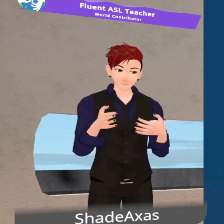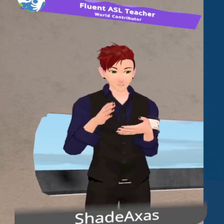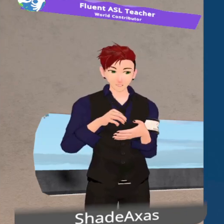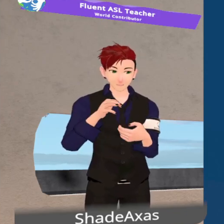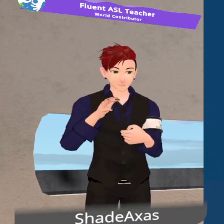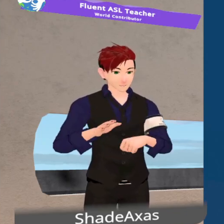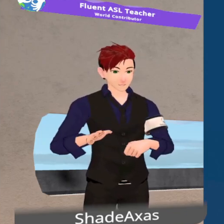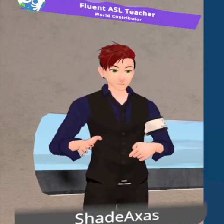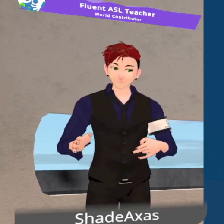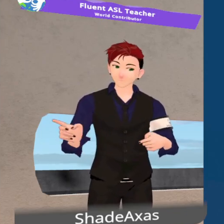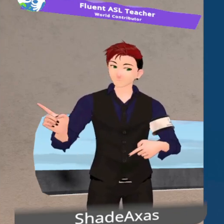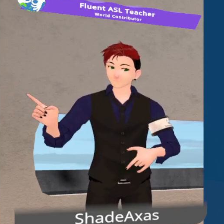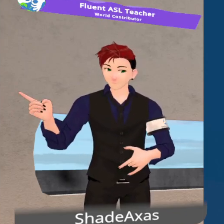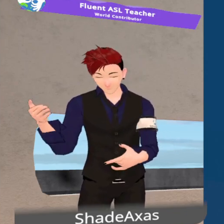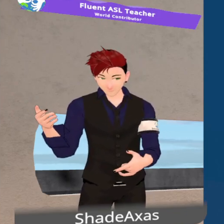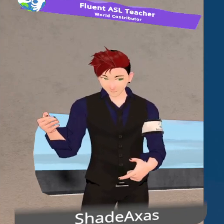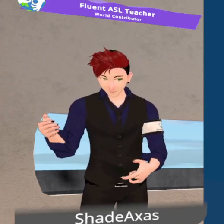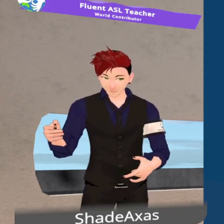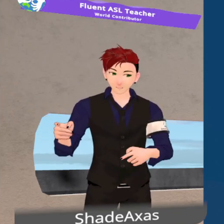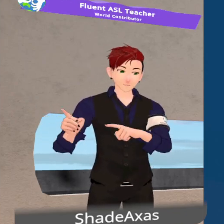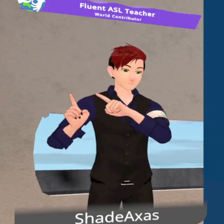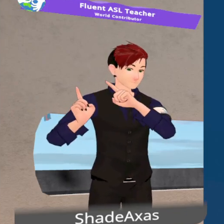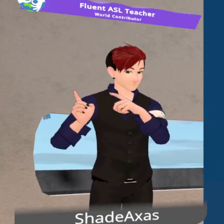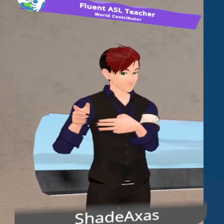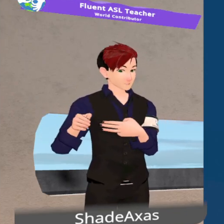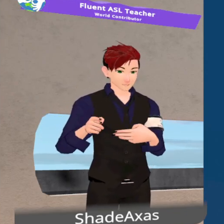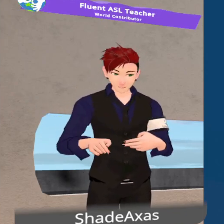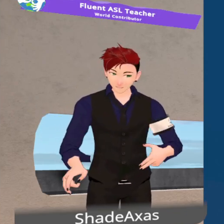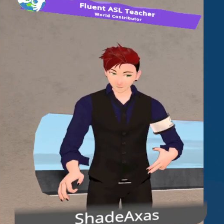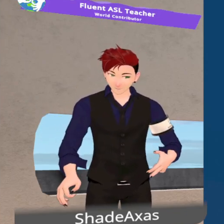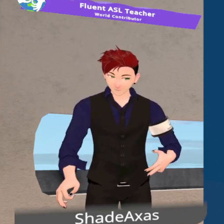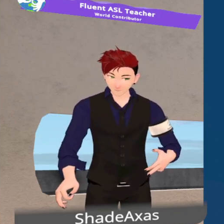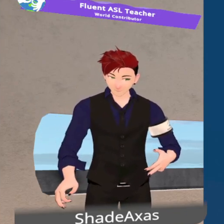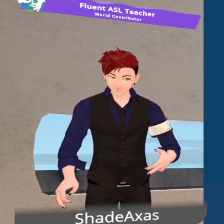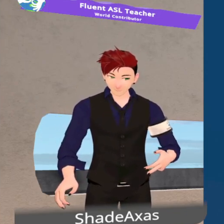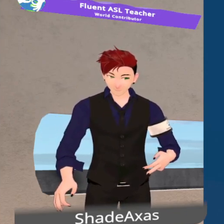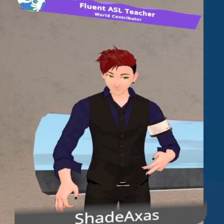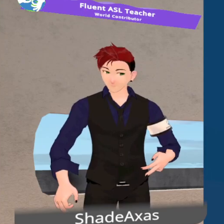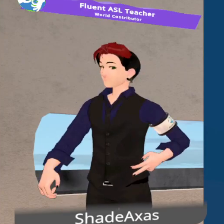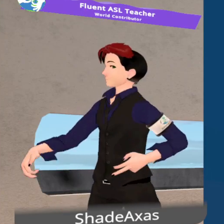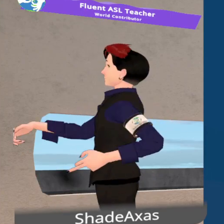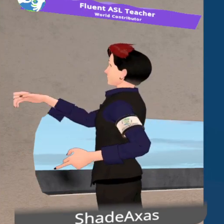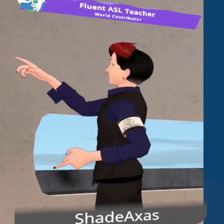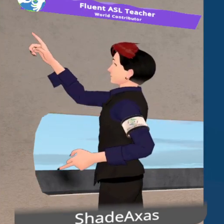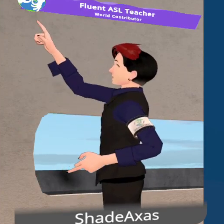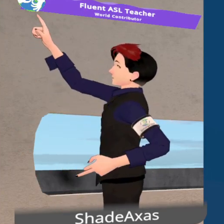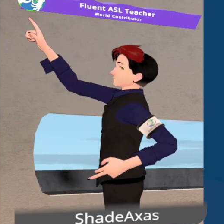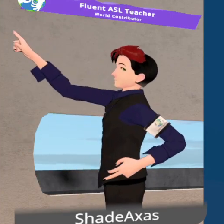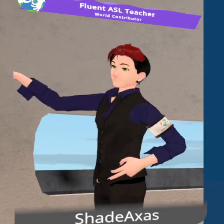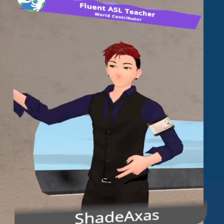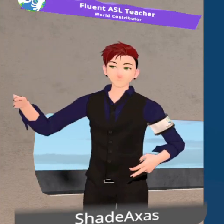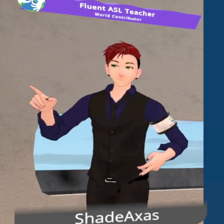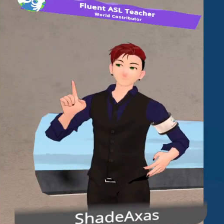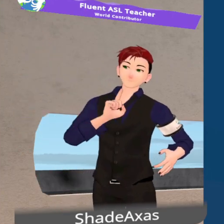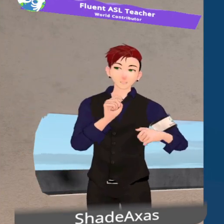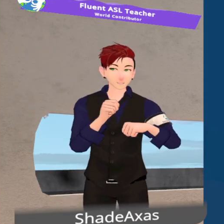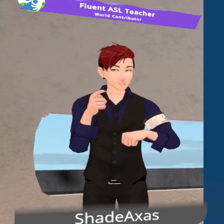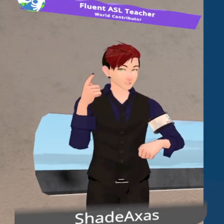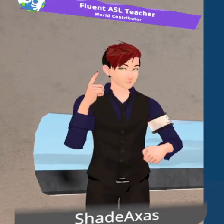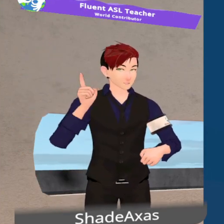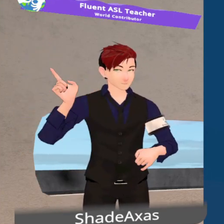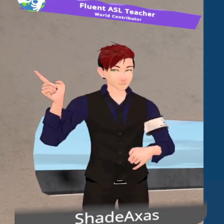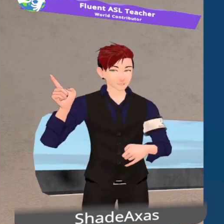classes, you haven't learned enough, well, what do? You've got options. So